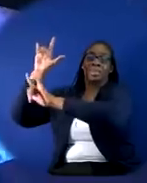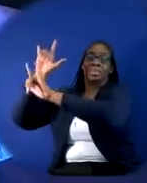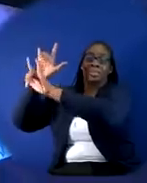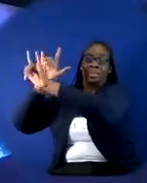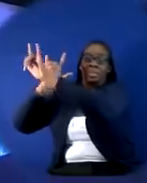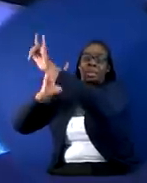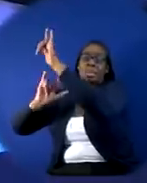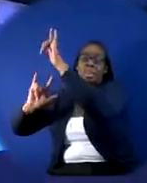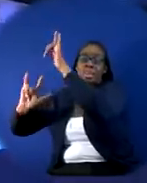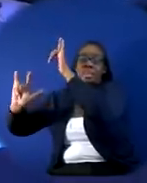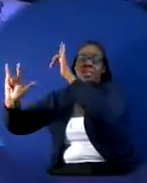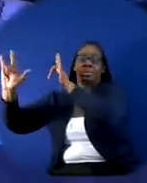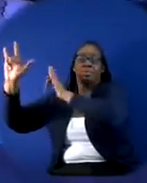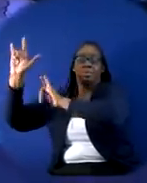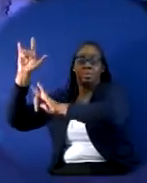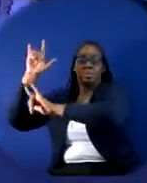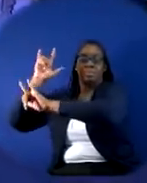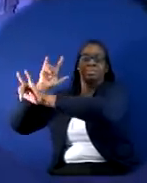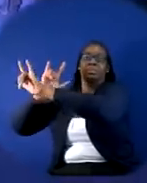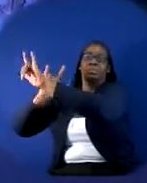sing, sing.